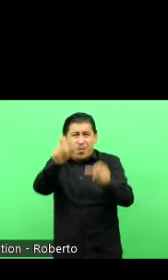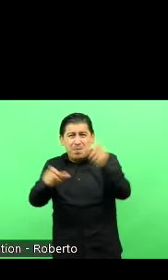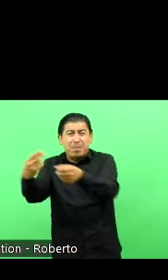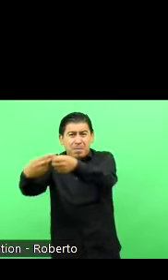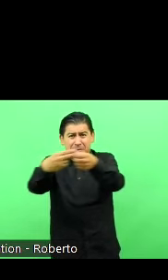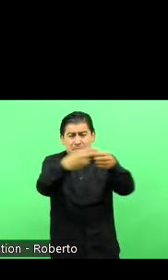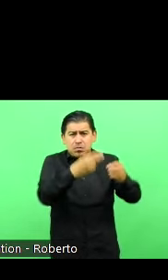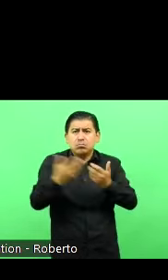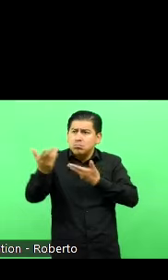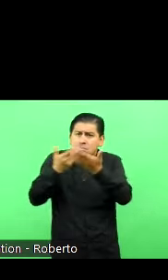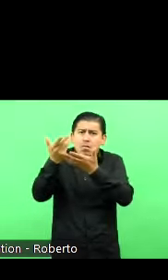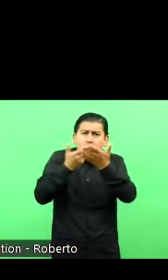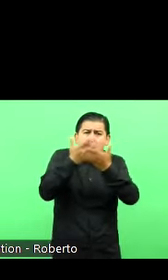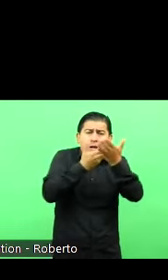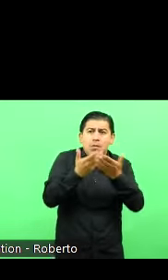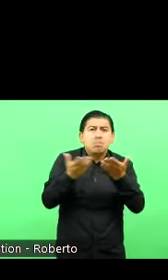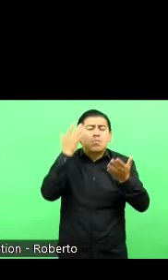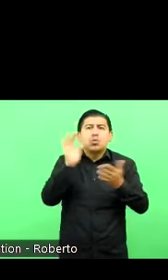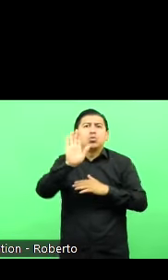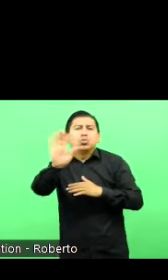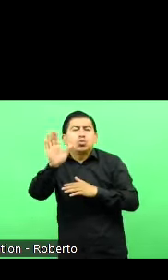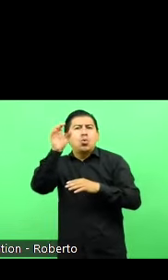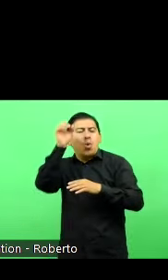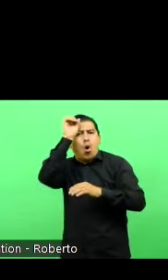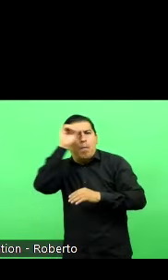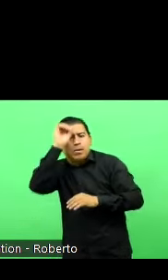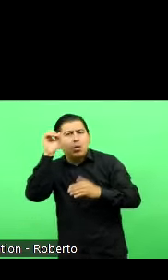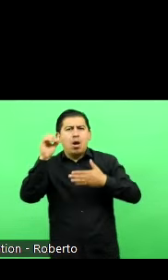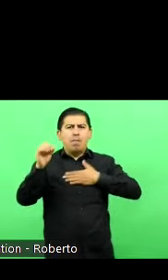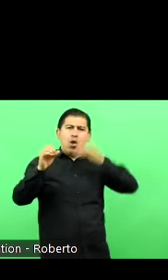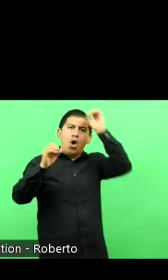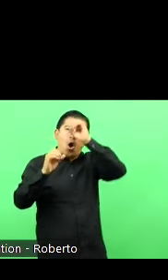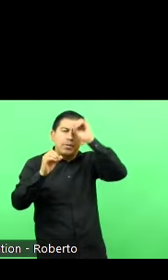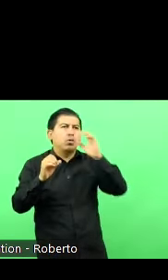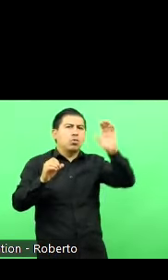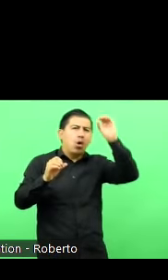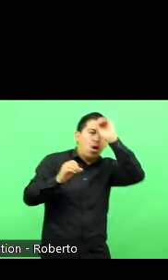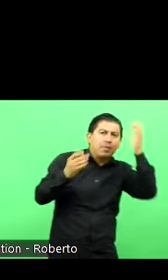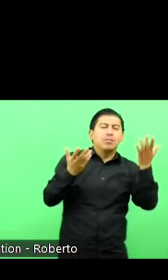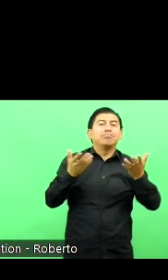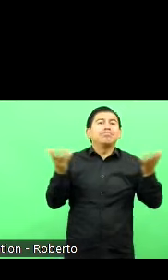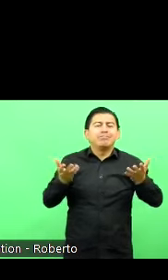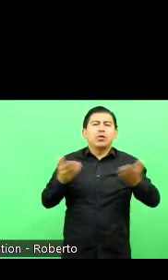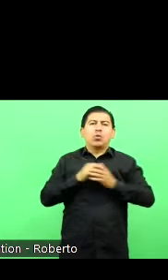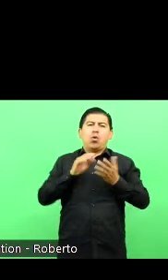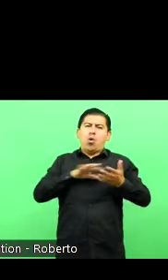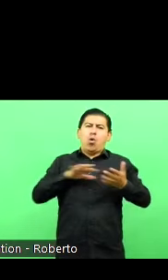but also future-ready. I wish you all an enriching and productive learning experience. Thank